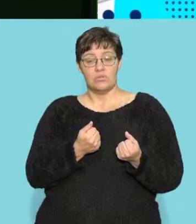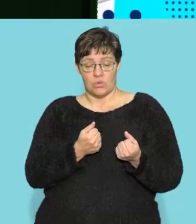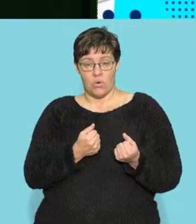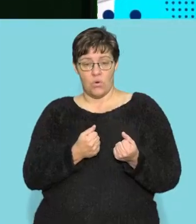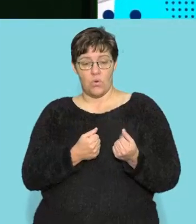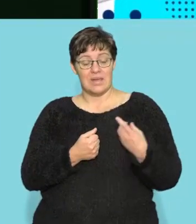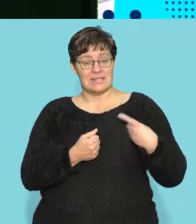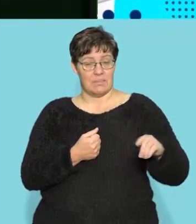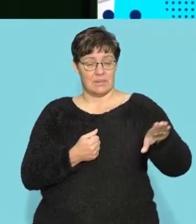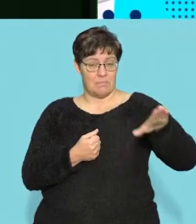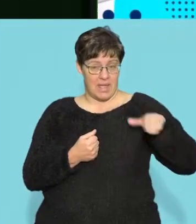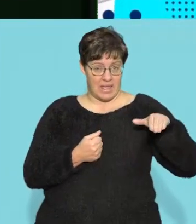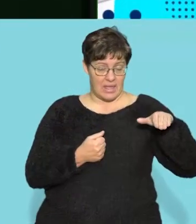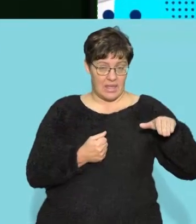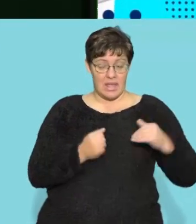bank. You credit